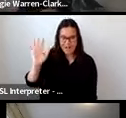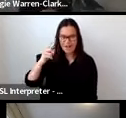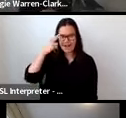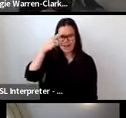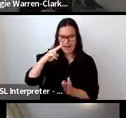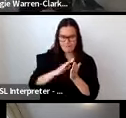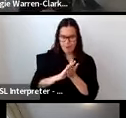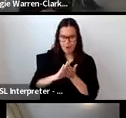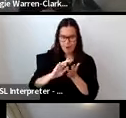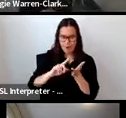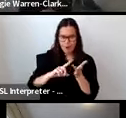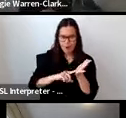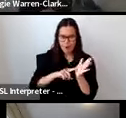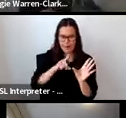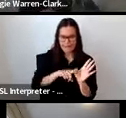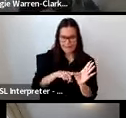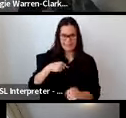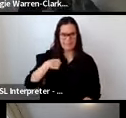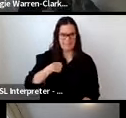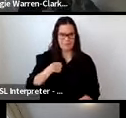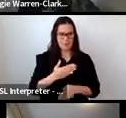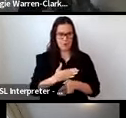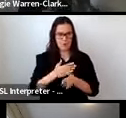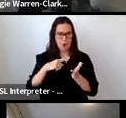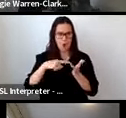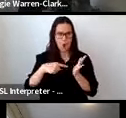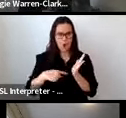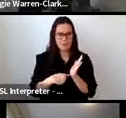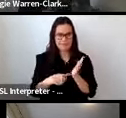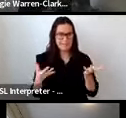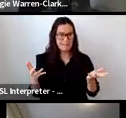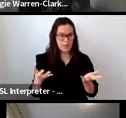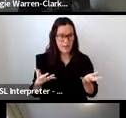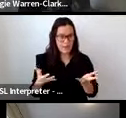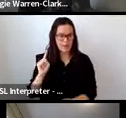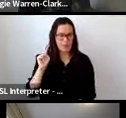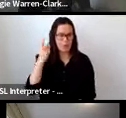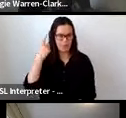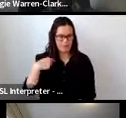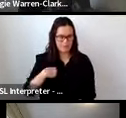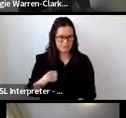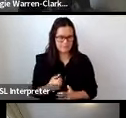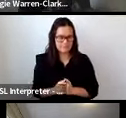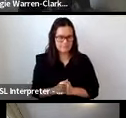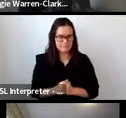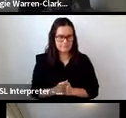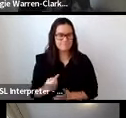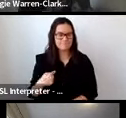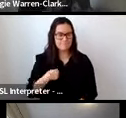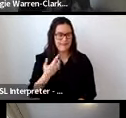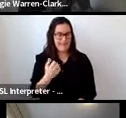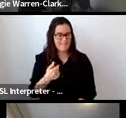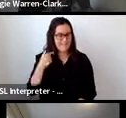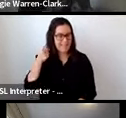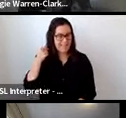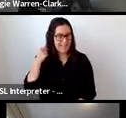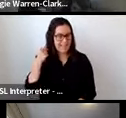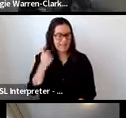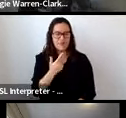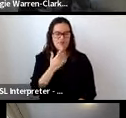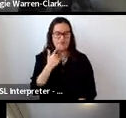Mead. I'm an occupational therapist in Tamaki Makaurau. I have long red hair, a green